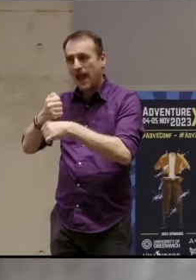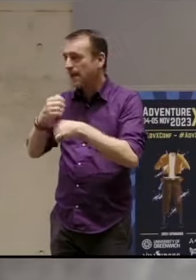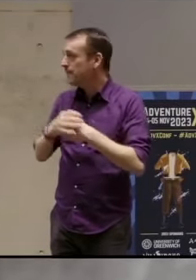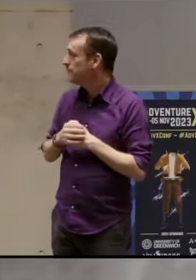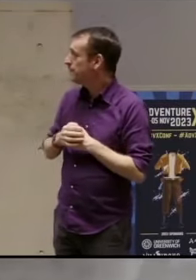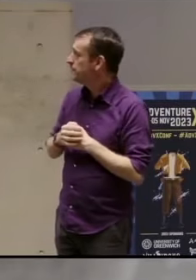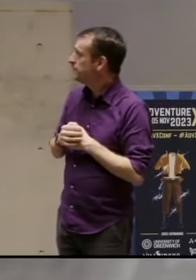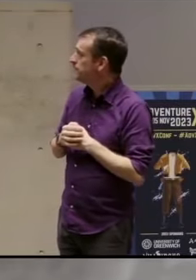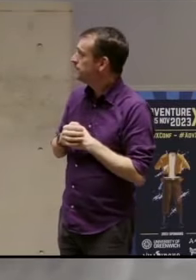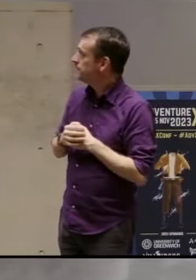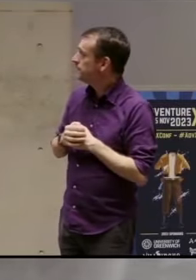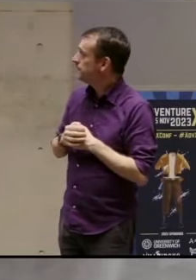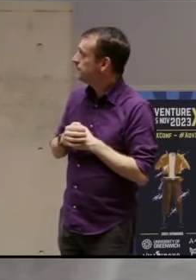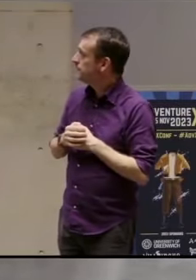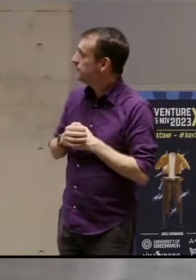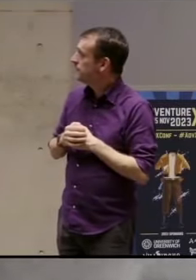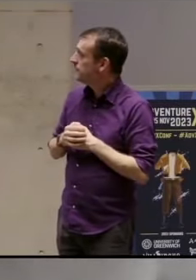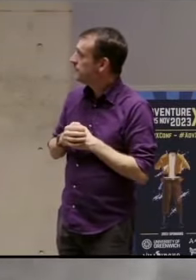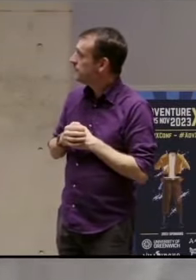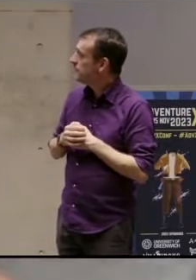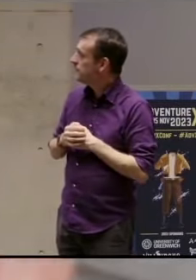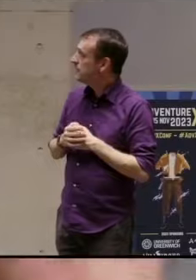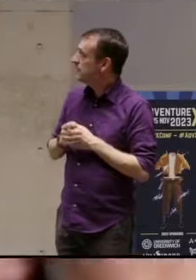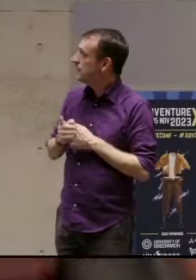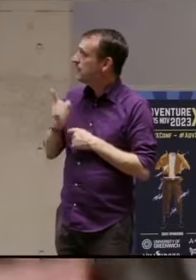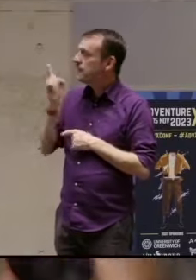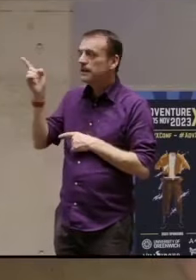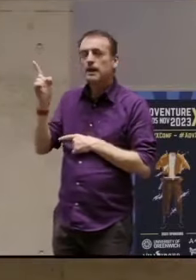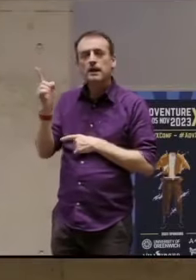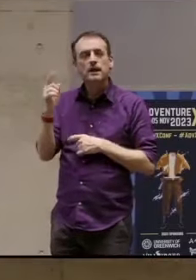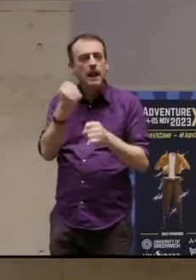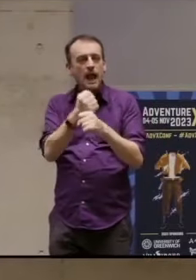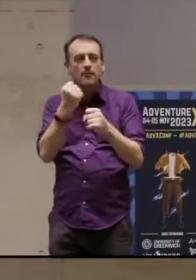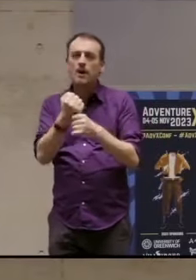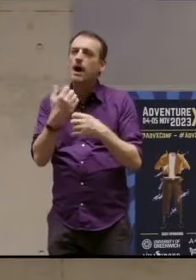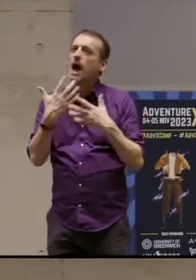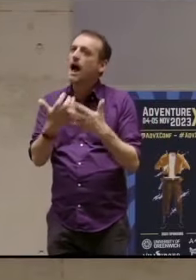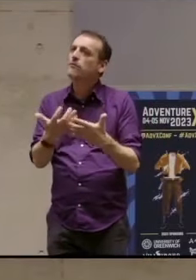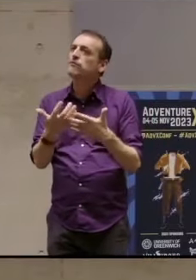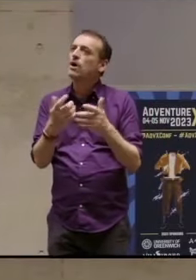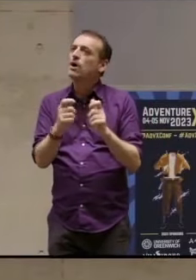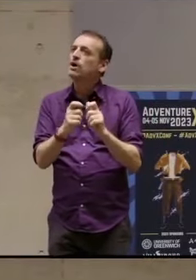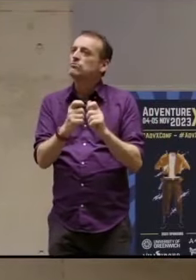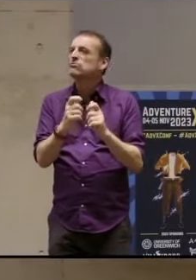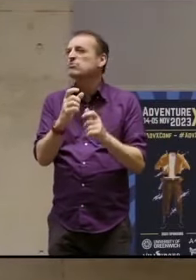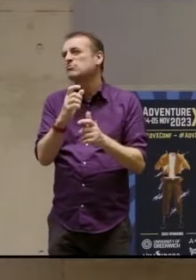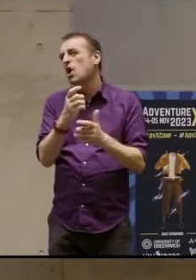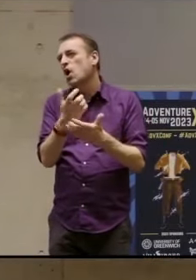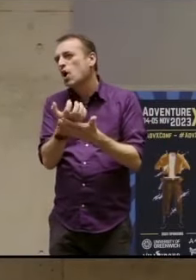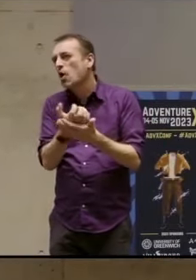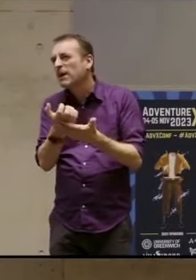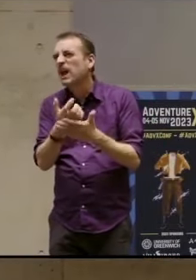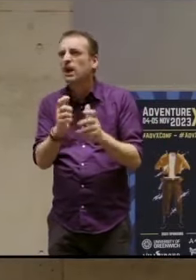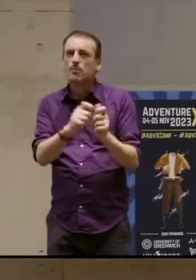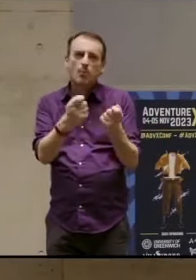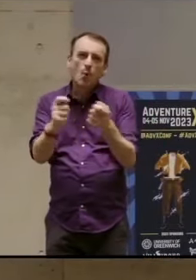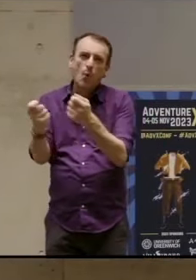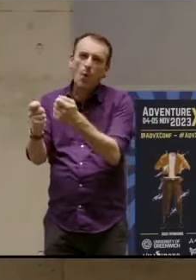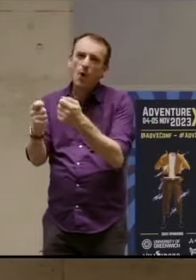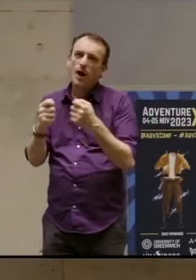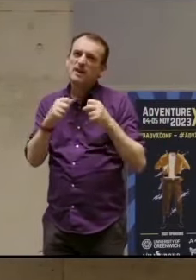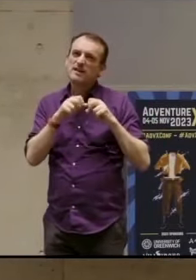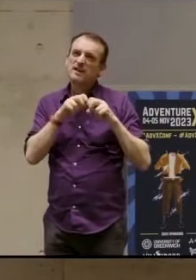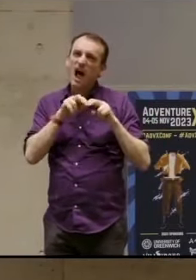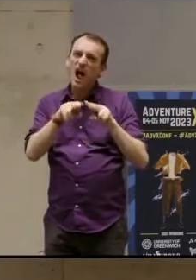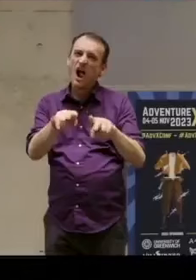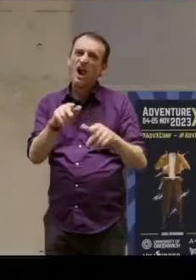Kaiko Ikokos started its life as a comic book by the artist Janus Hrista before